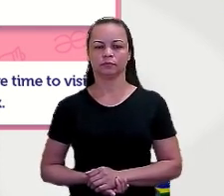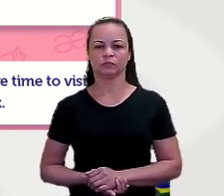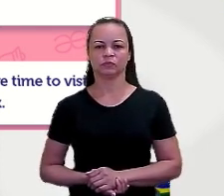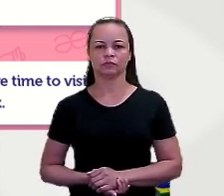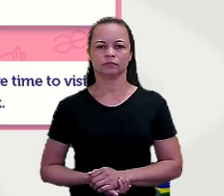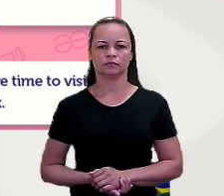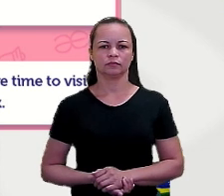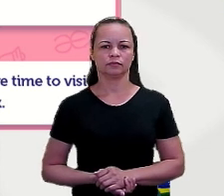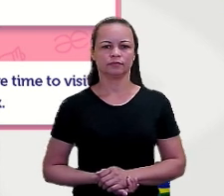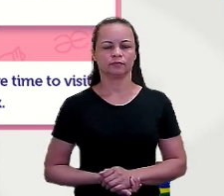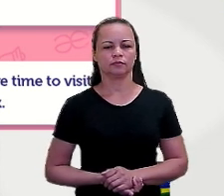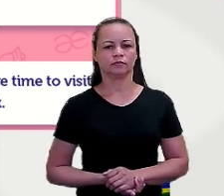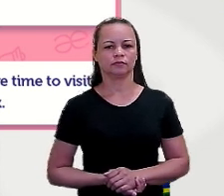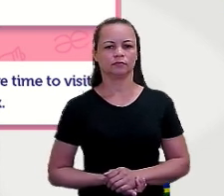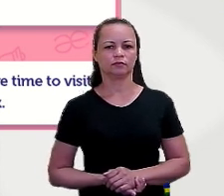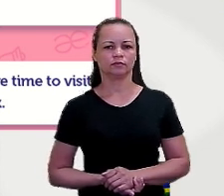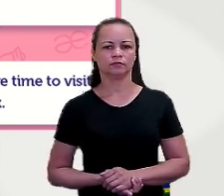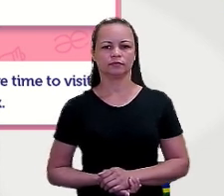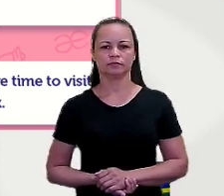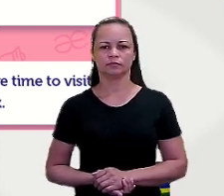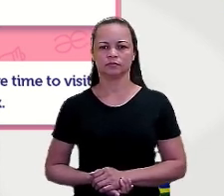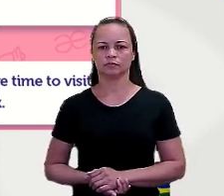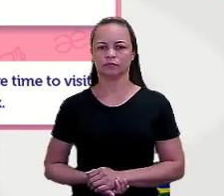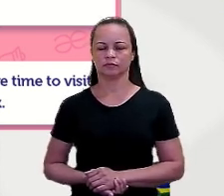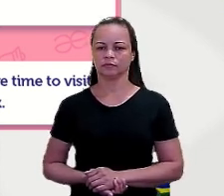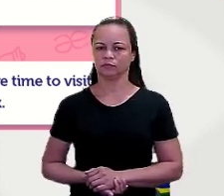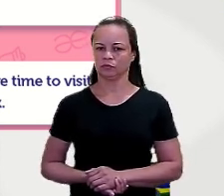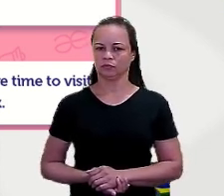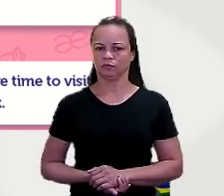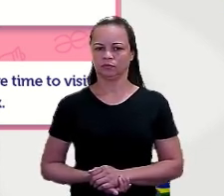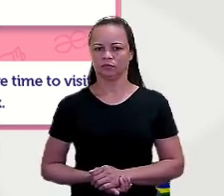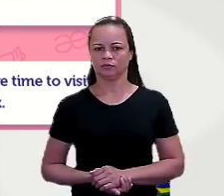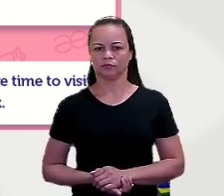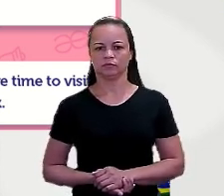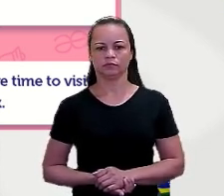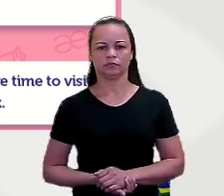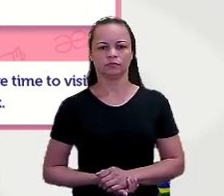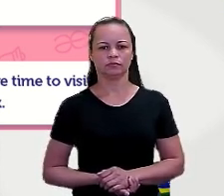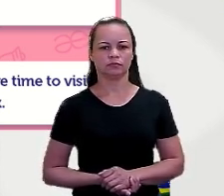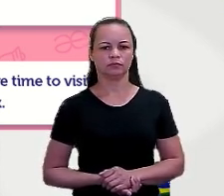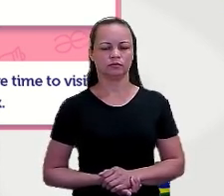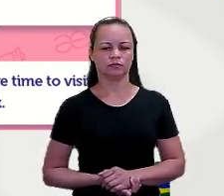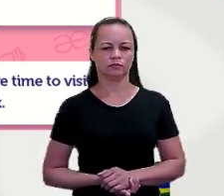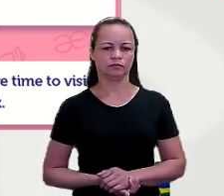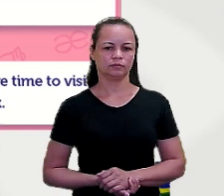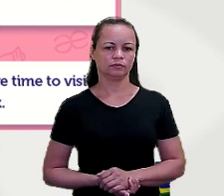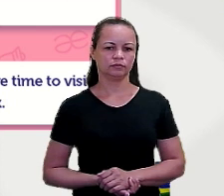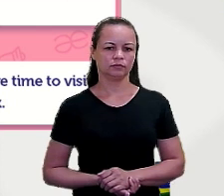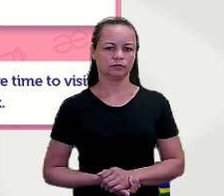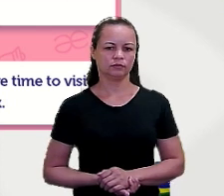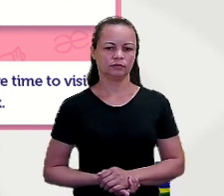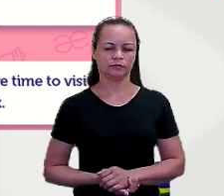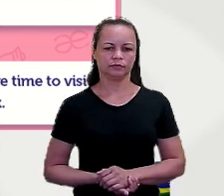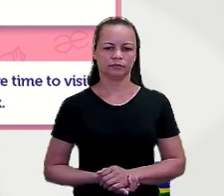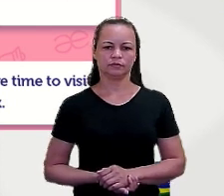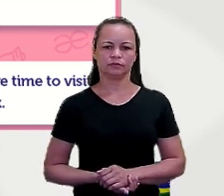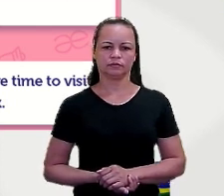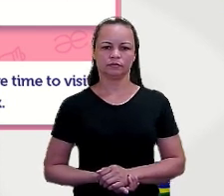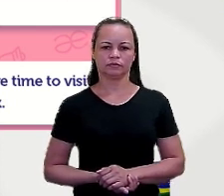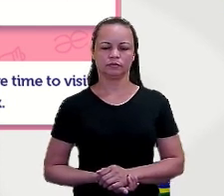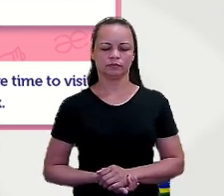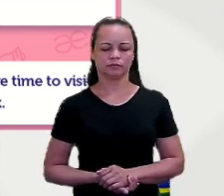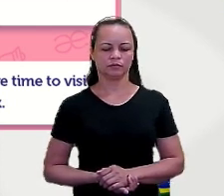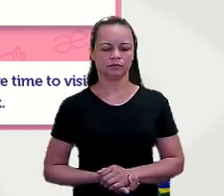and Priscilla, Queen of the Desert. They were both a lot of fun. I caught a basketball game